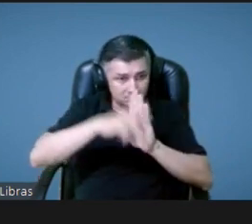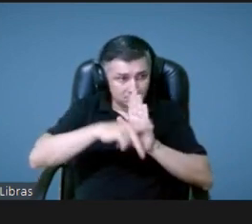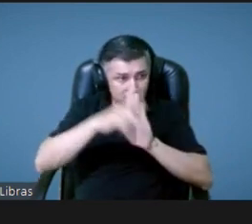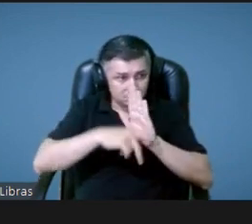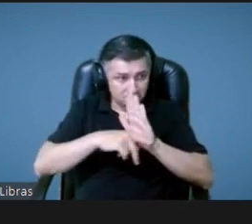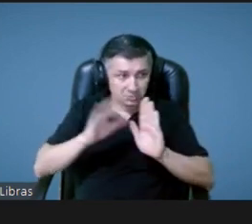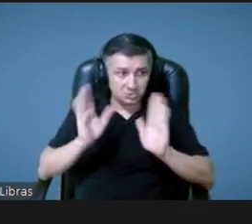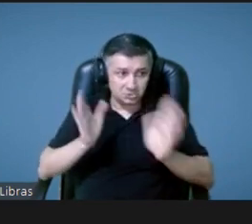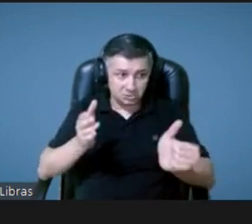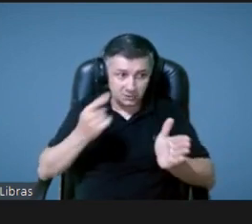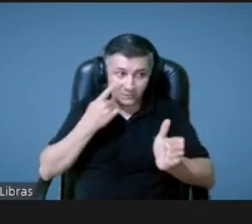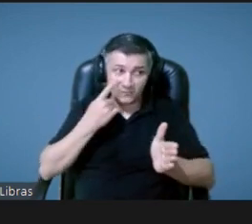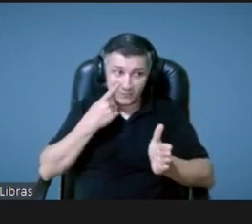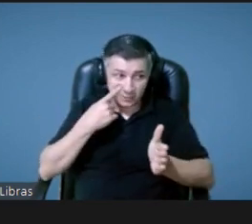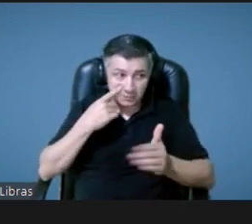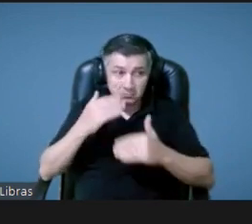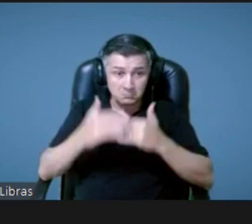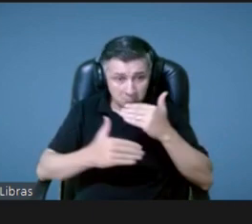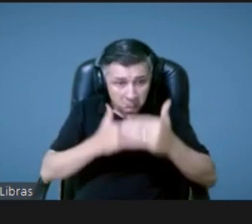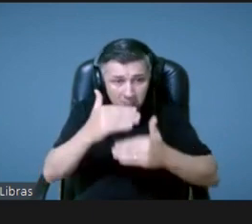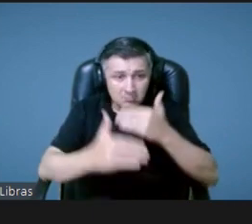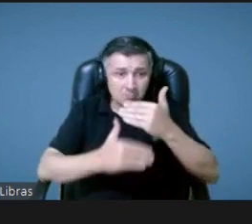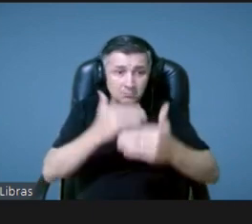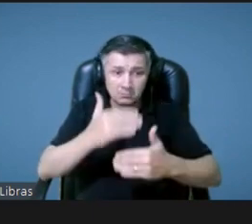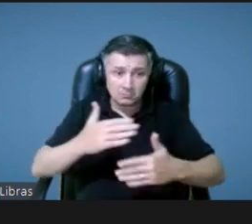since we announced this project,